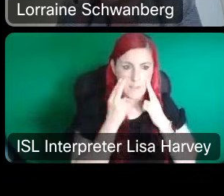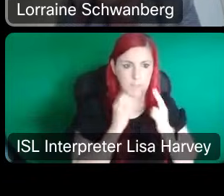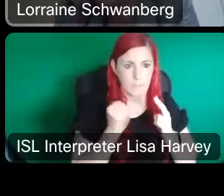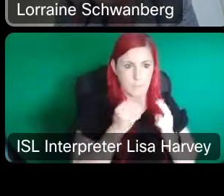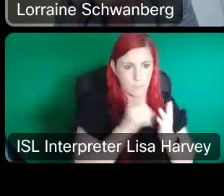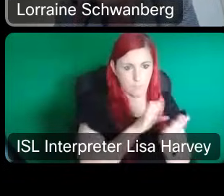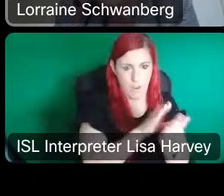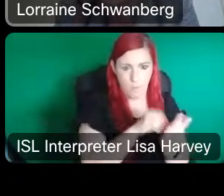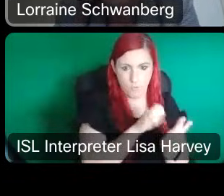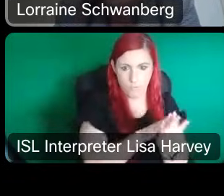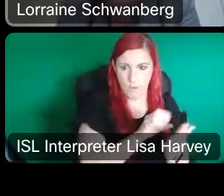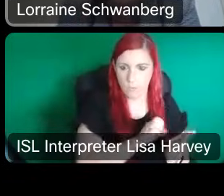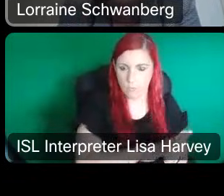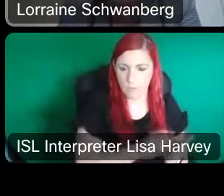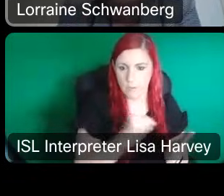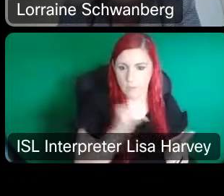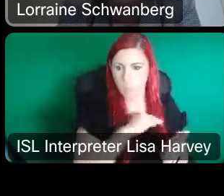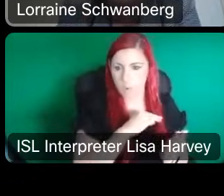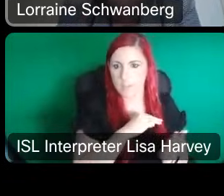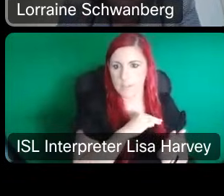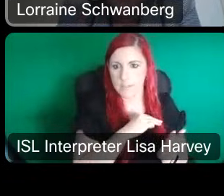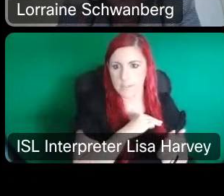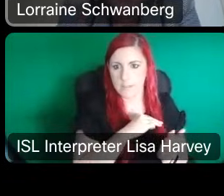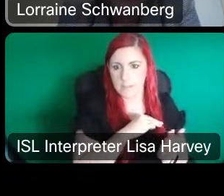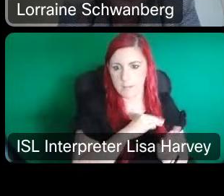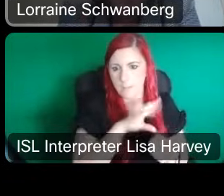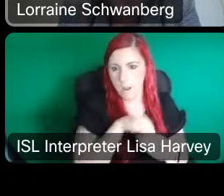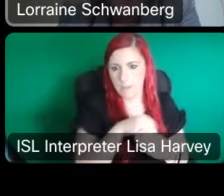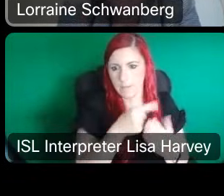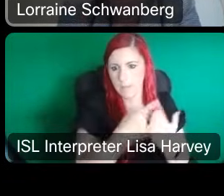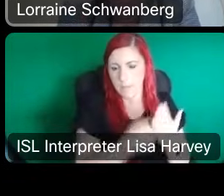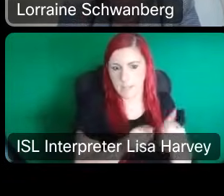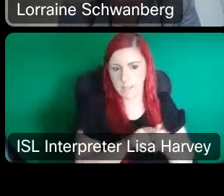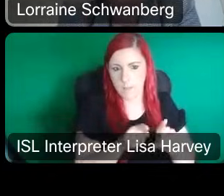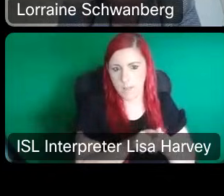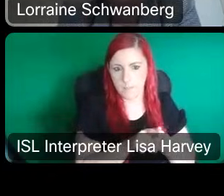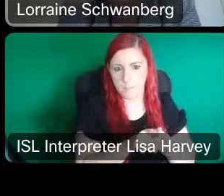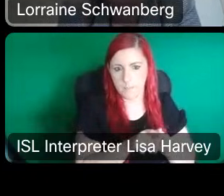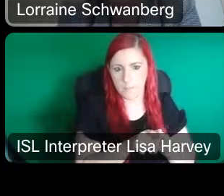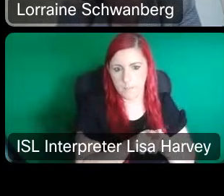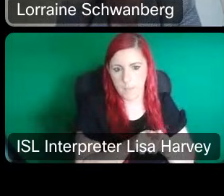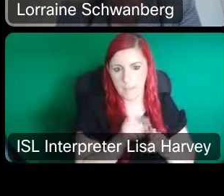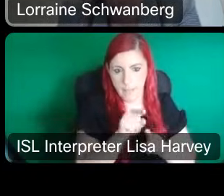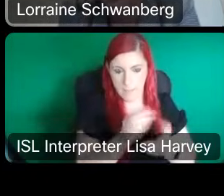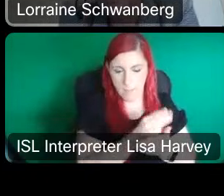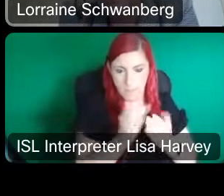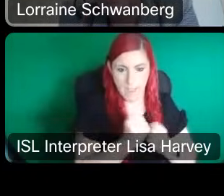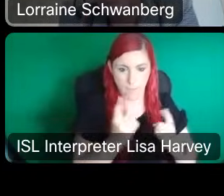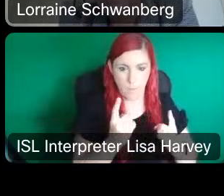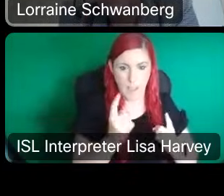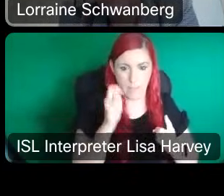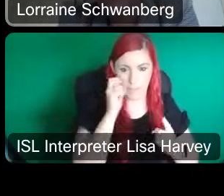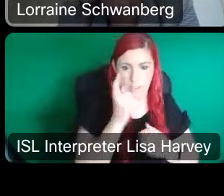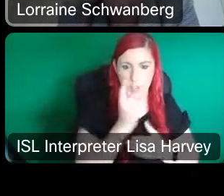that out in the policy again. That's a key bit. Everybody, I think, would be quite aware of